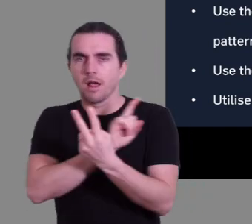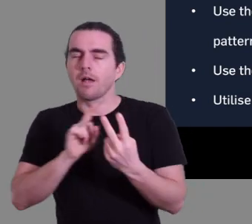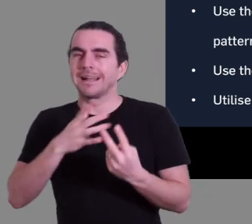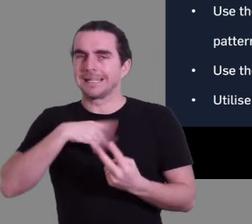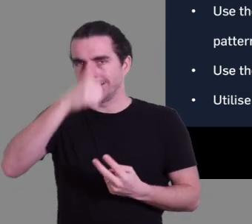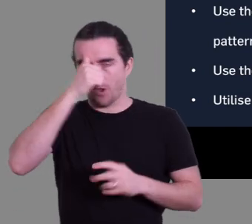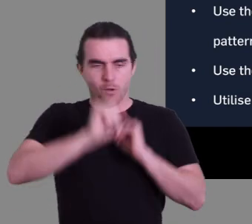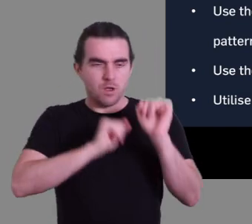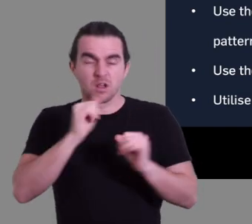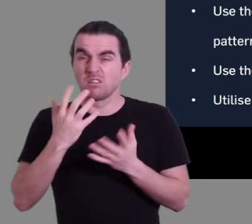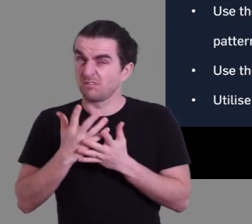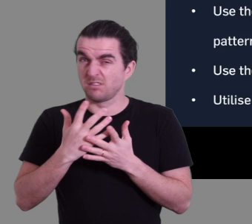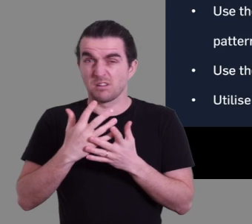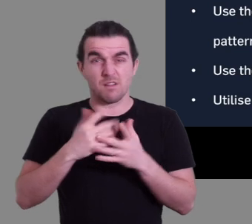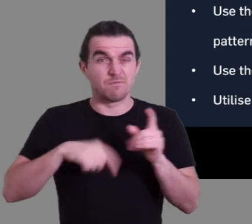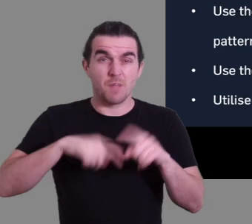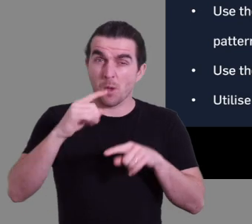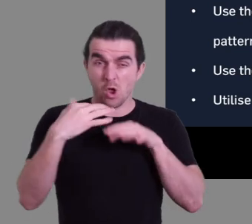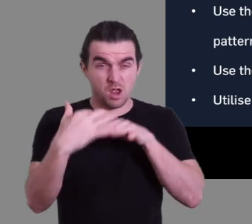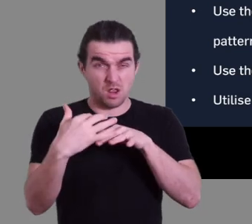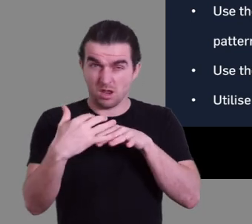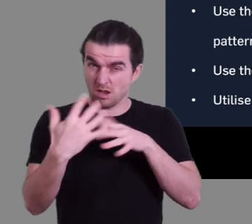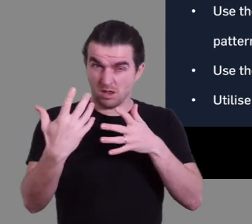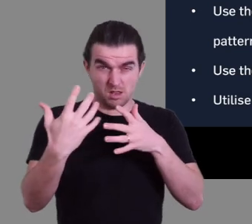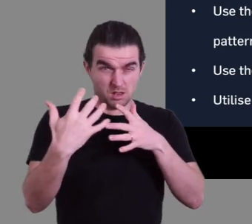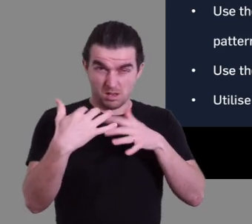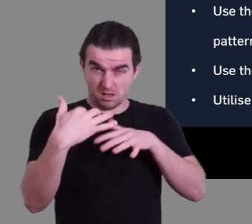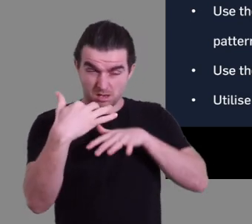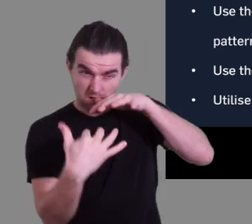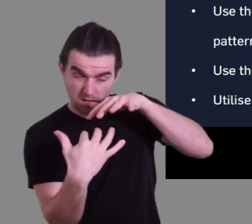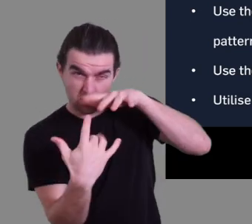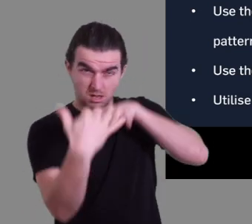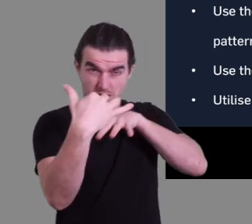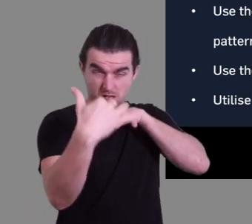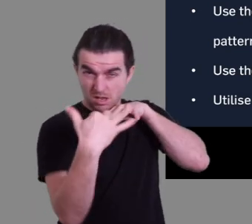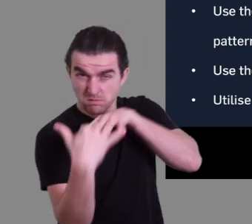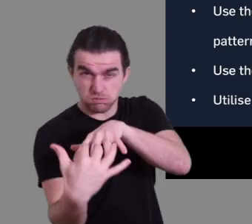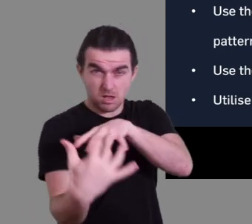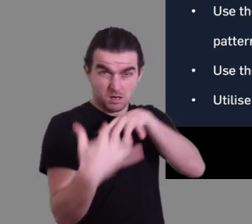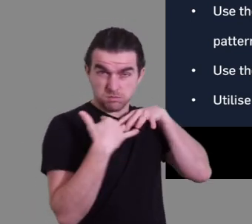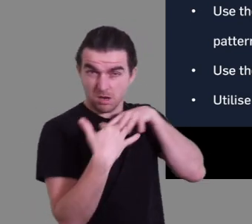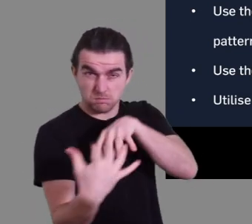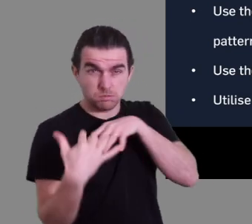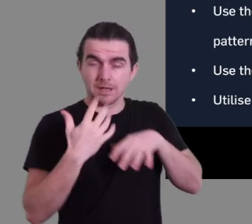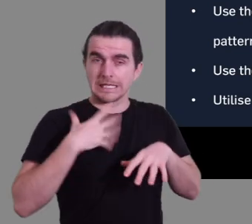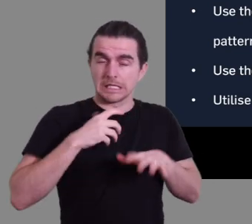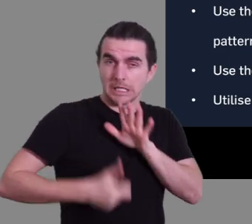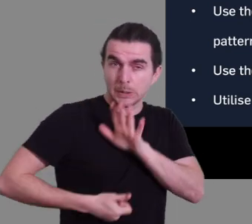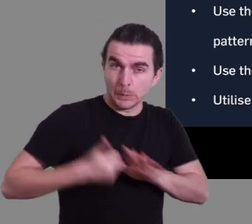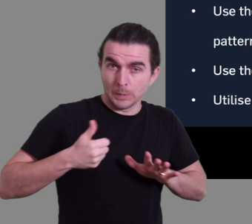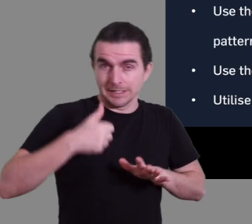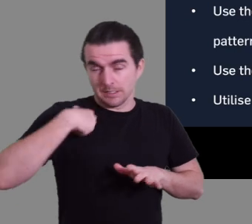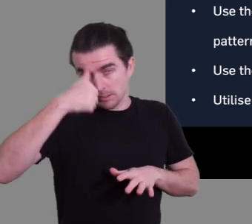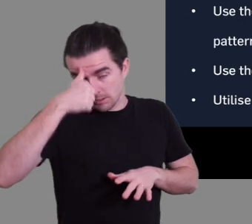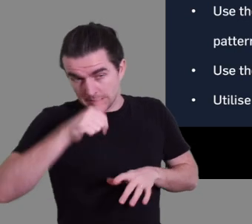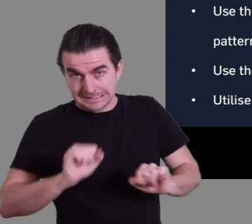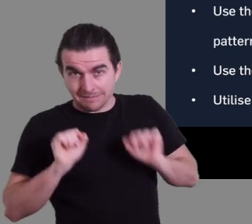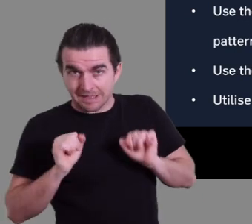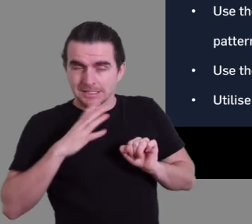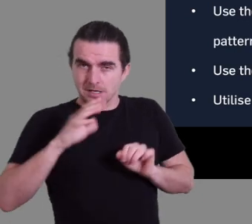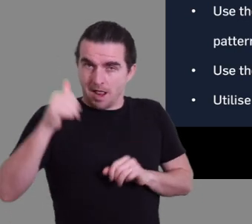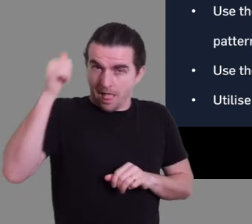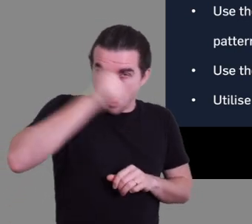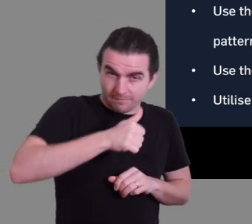because they're in a cat and mouse game. It's often we think of attacking as being skillful, but the defenders have to be